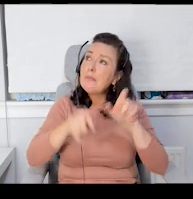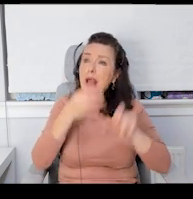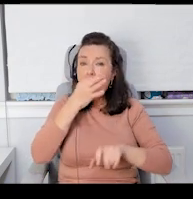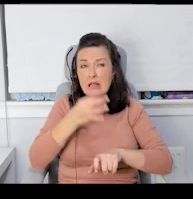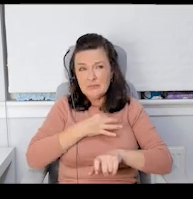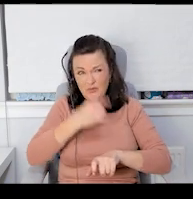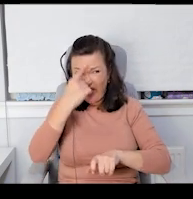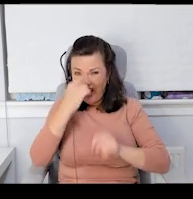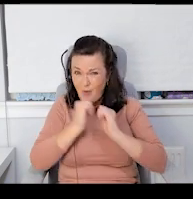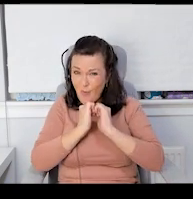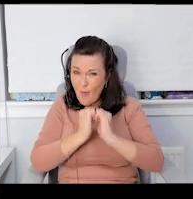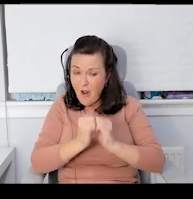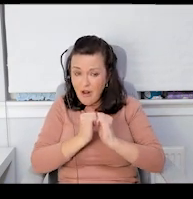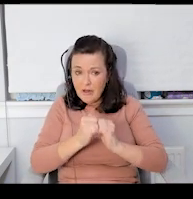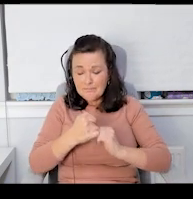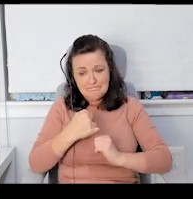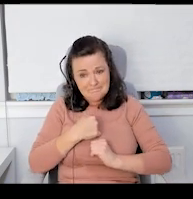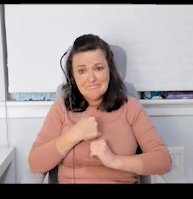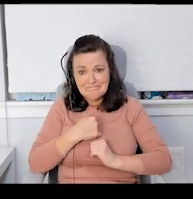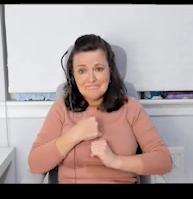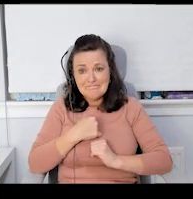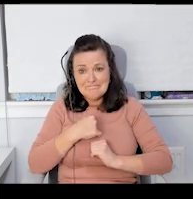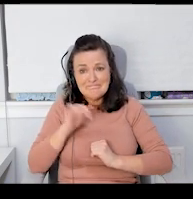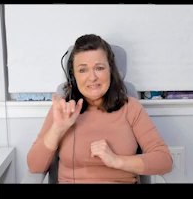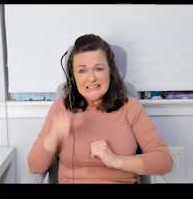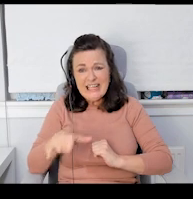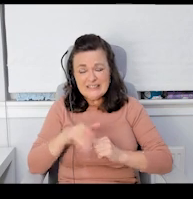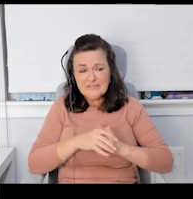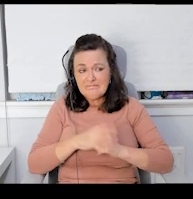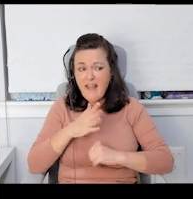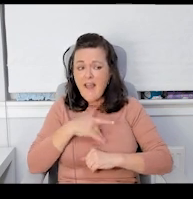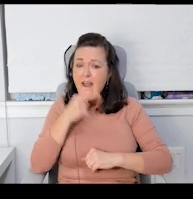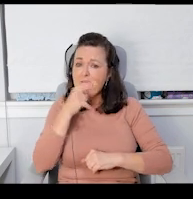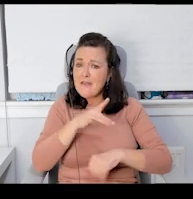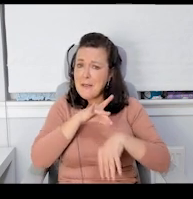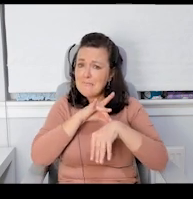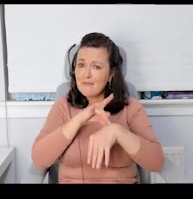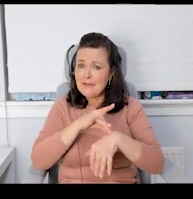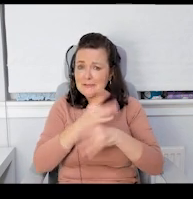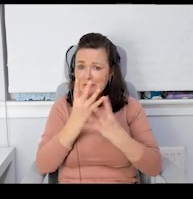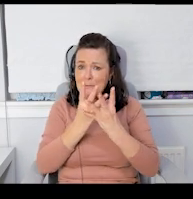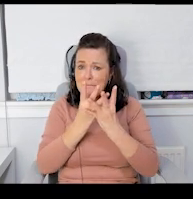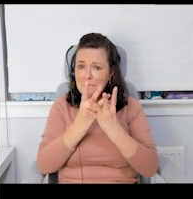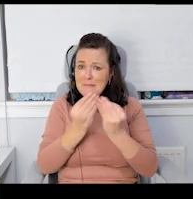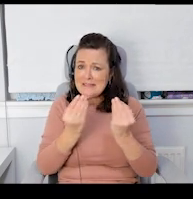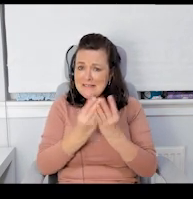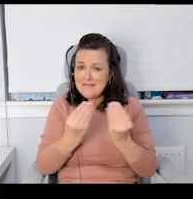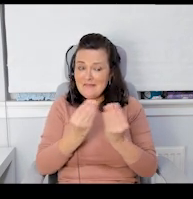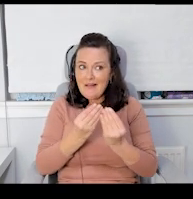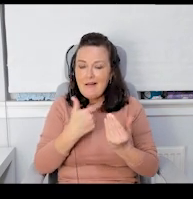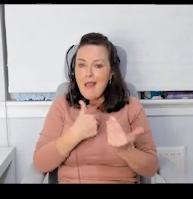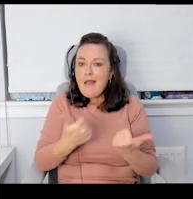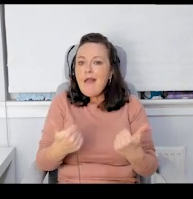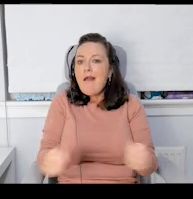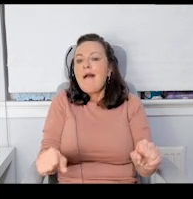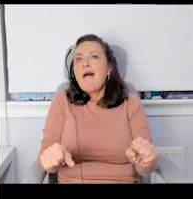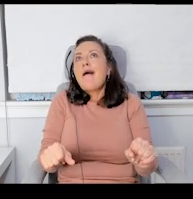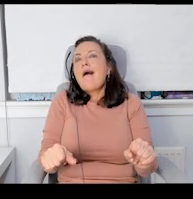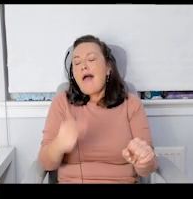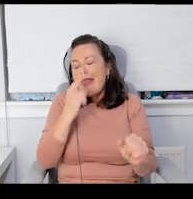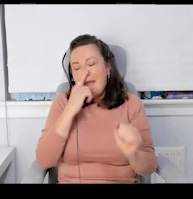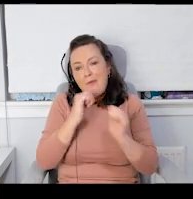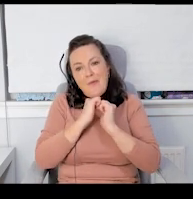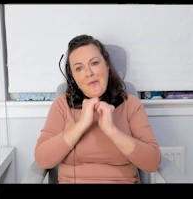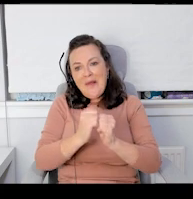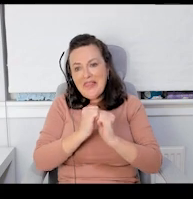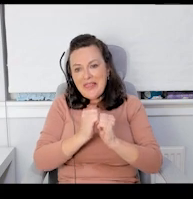is quite clearly yes. And it's probably something that's maybe been missing for Scottish education for too long, and we've now got something to really capitalise on.